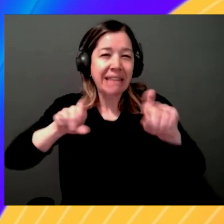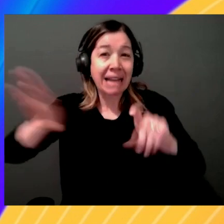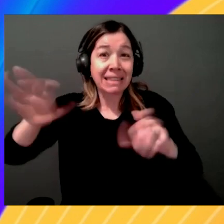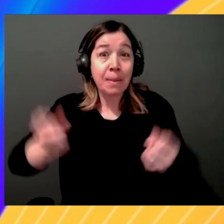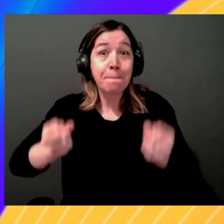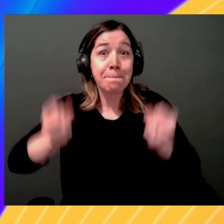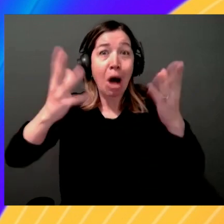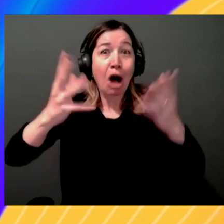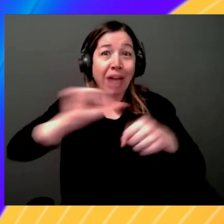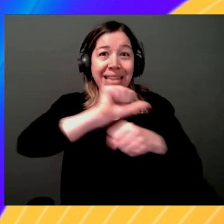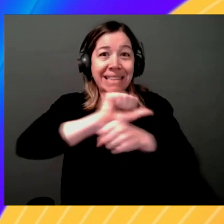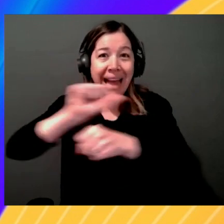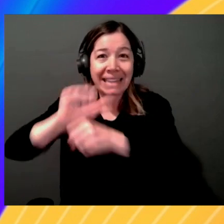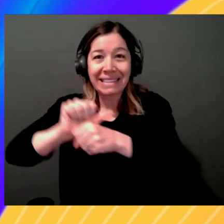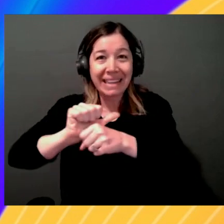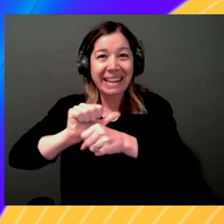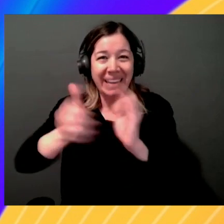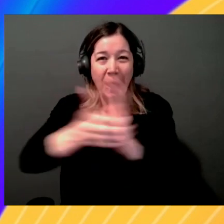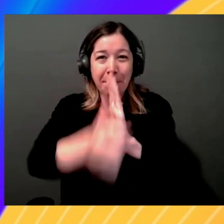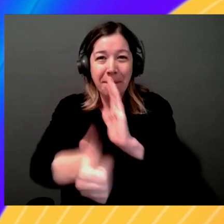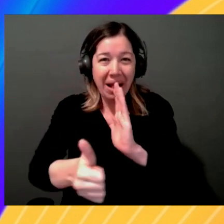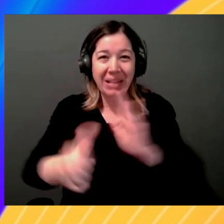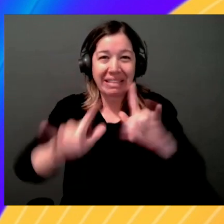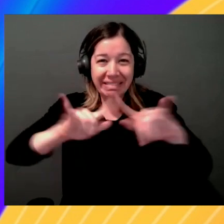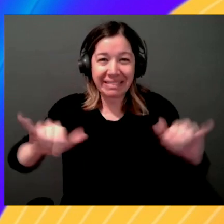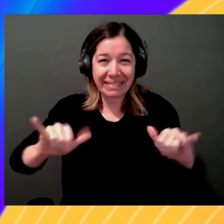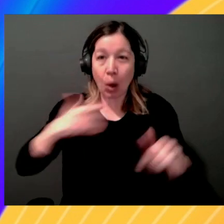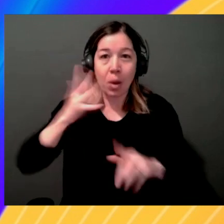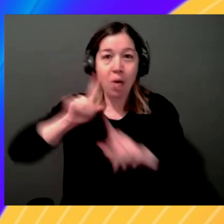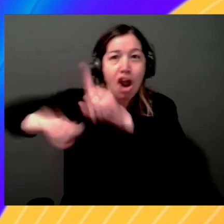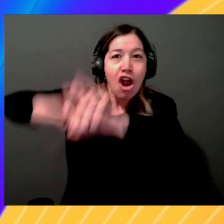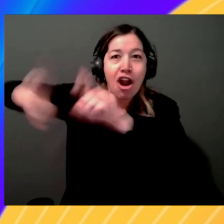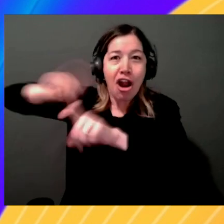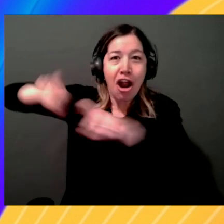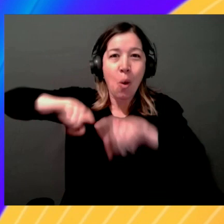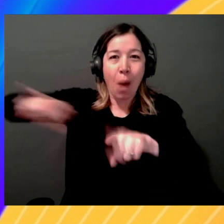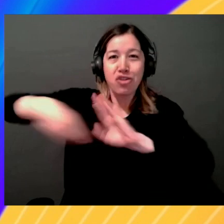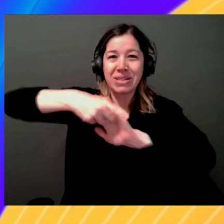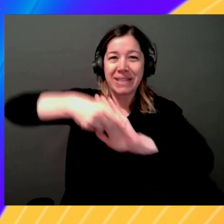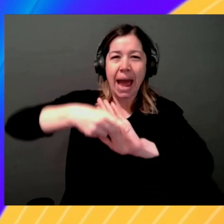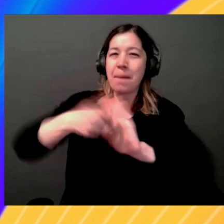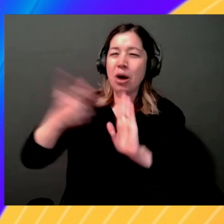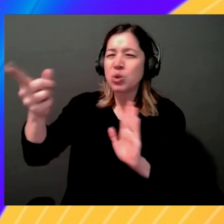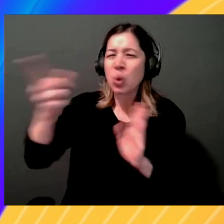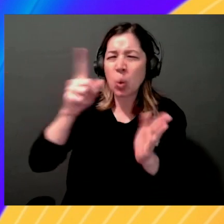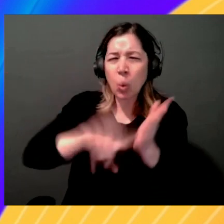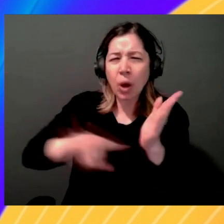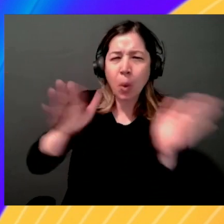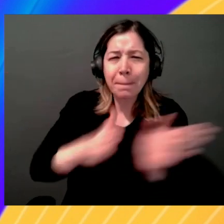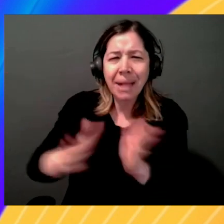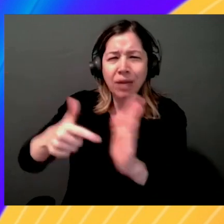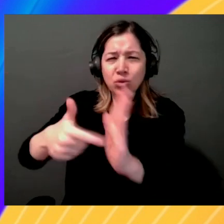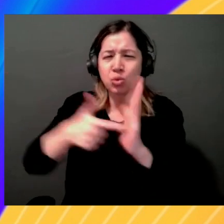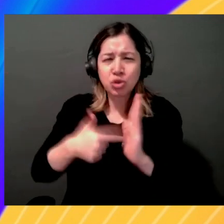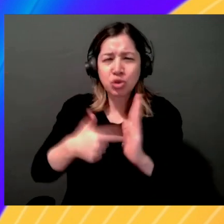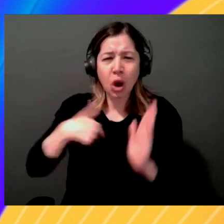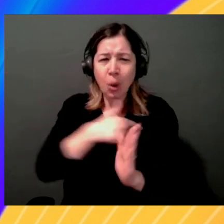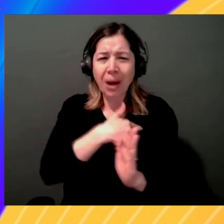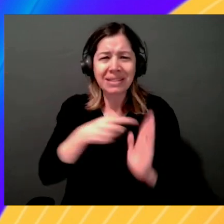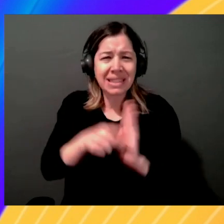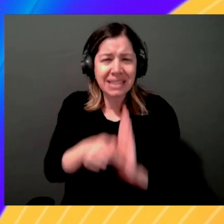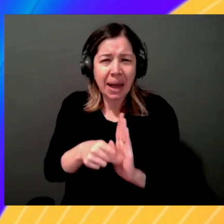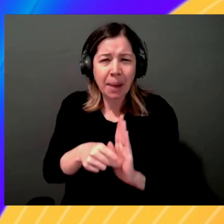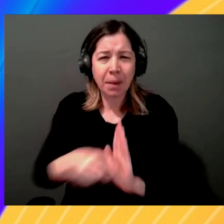asking you questions while you're doing a demo. Yeah, please do. And so what was it that you're going to actually show us today in this demo that you have? So I